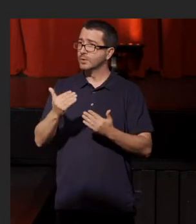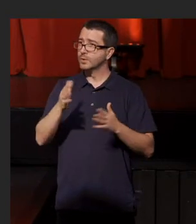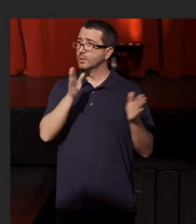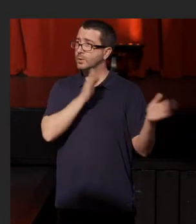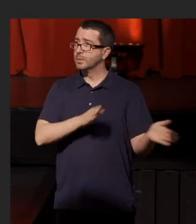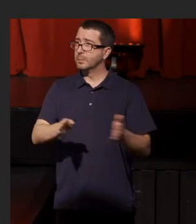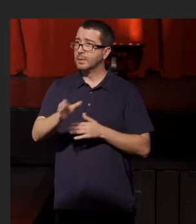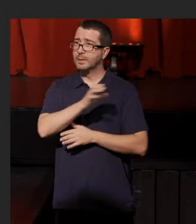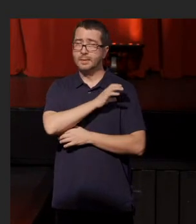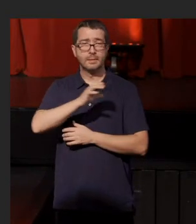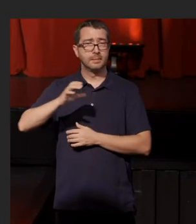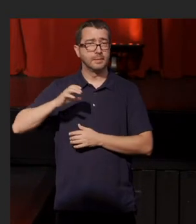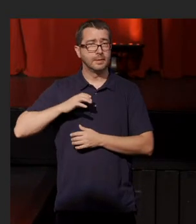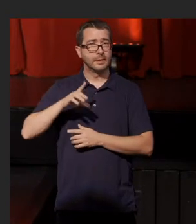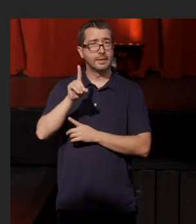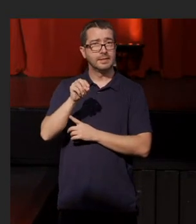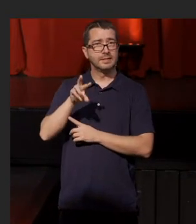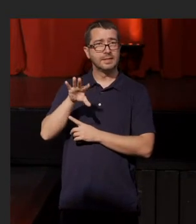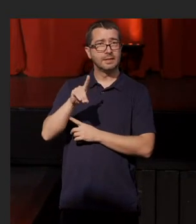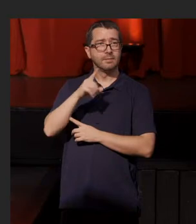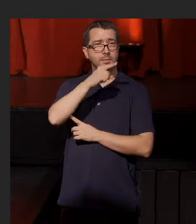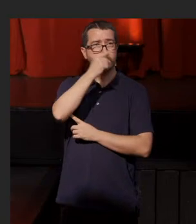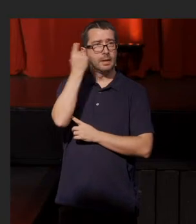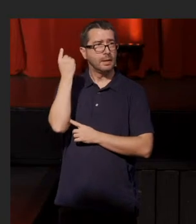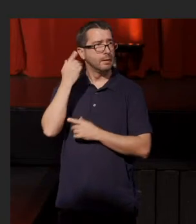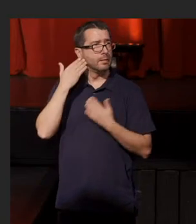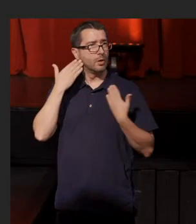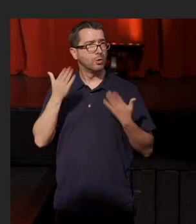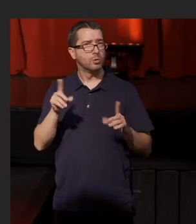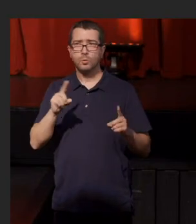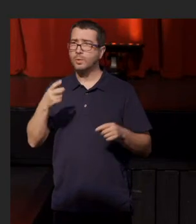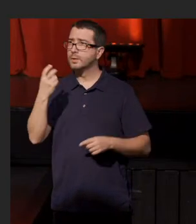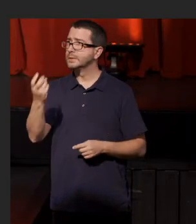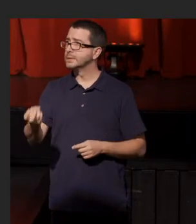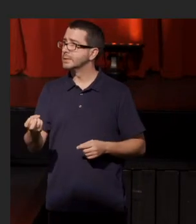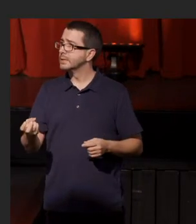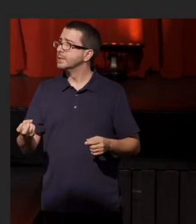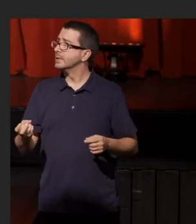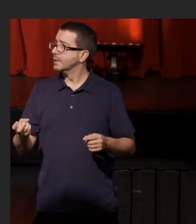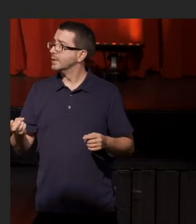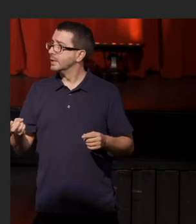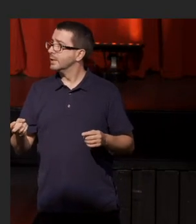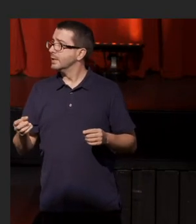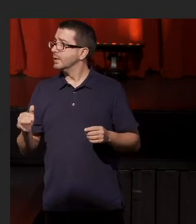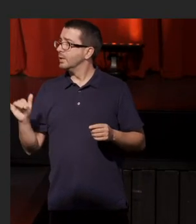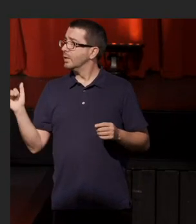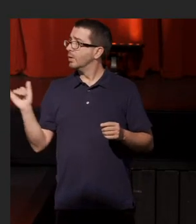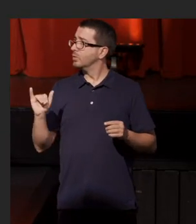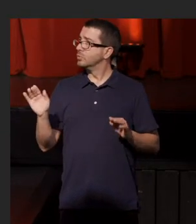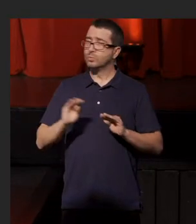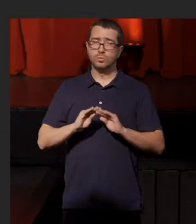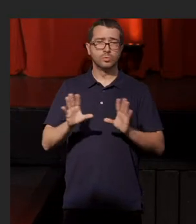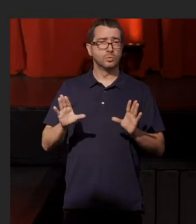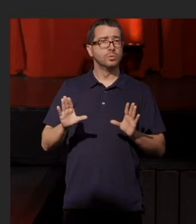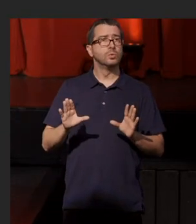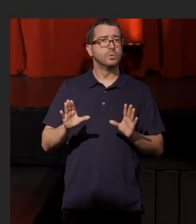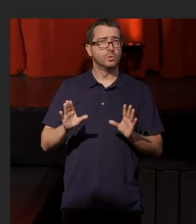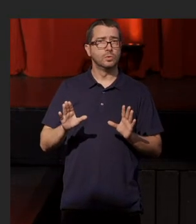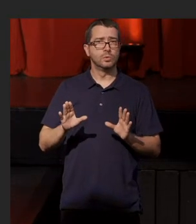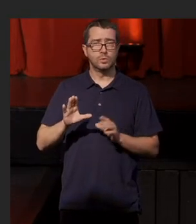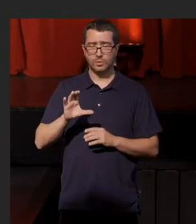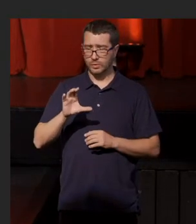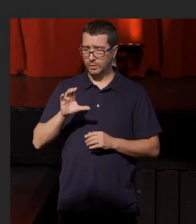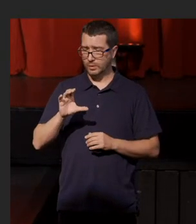committee, led by David Black. I do know where David is sitting. And clearly and obviously